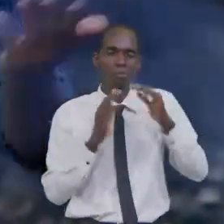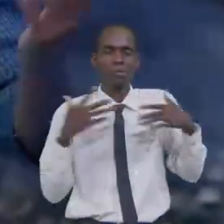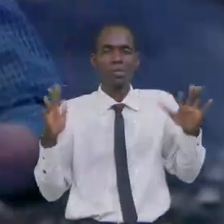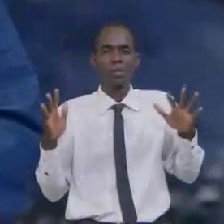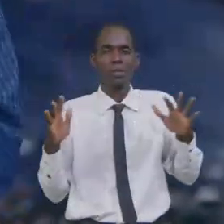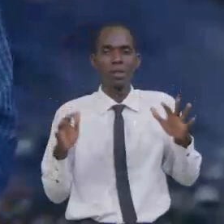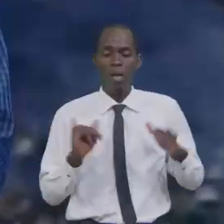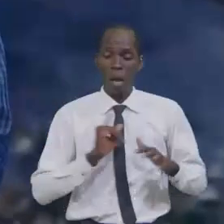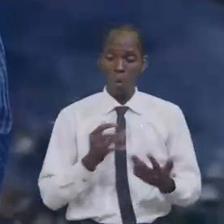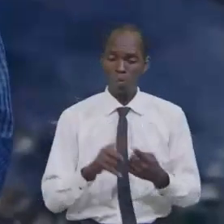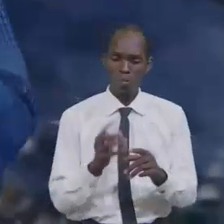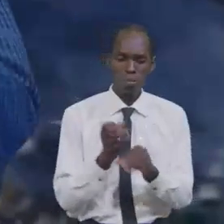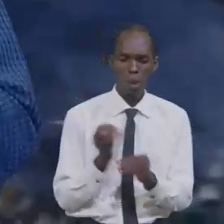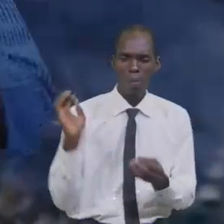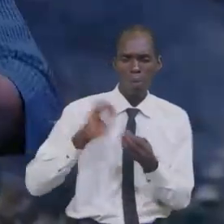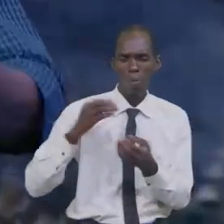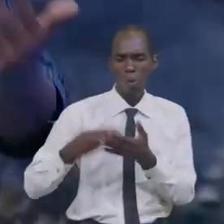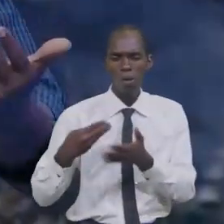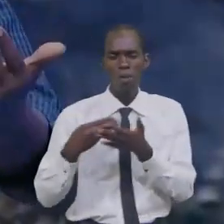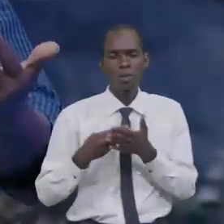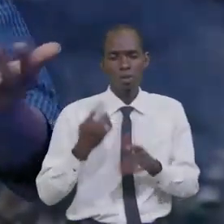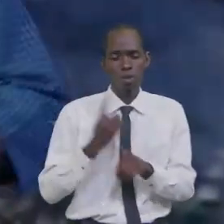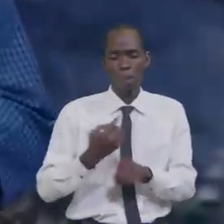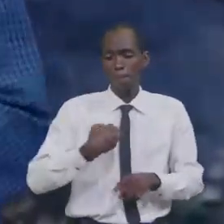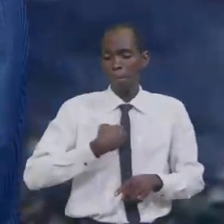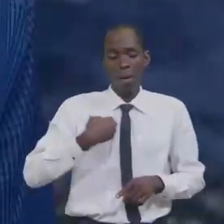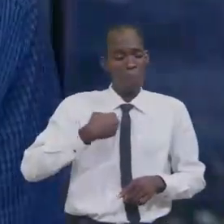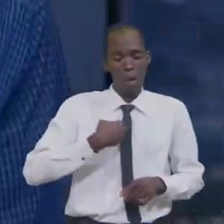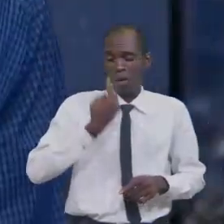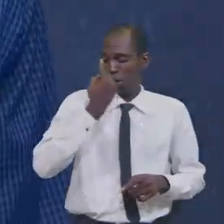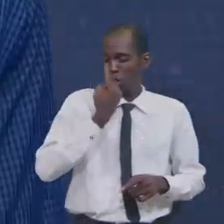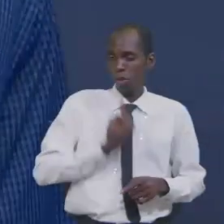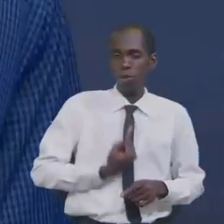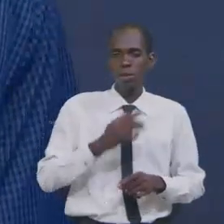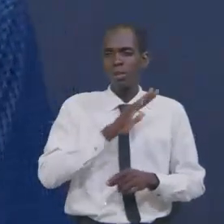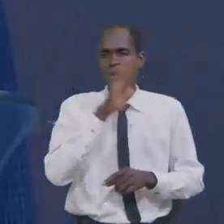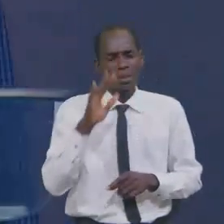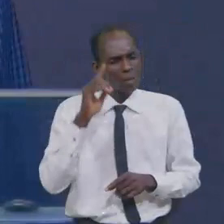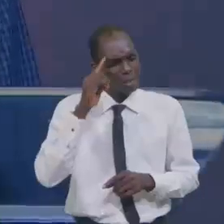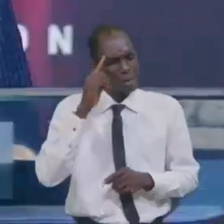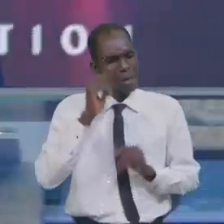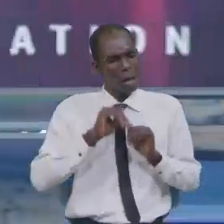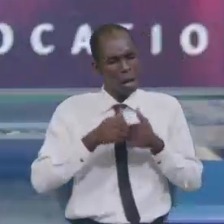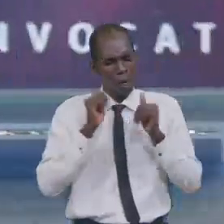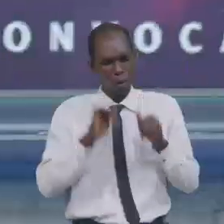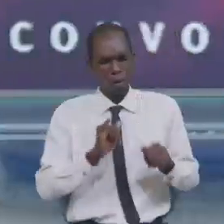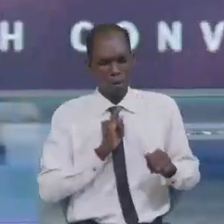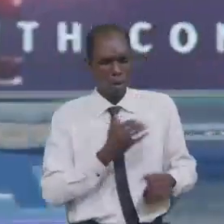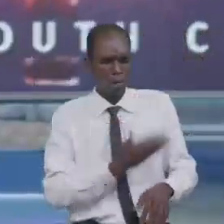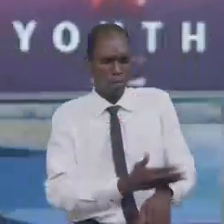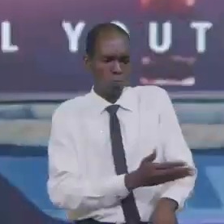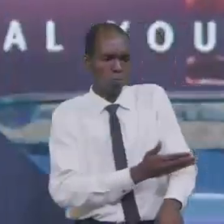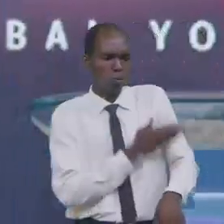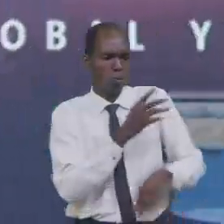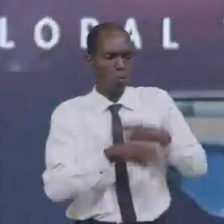of wealth. That's the only thing they think about. Me. And they never think, how can I improve the world in which I